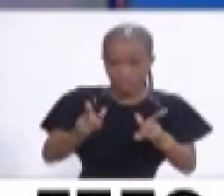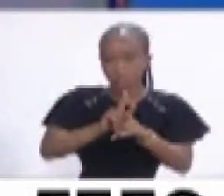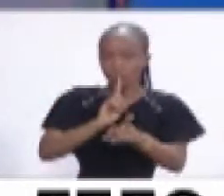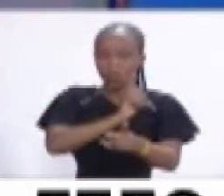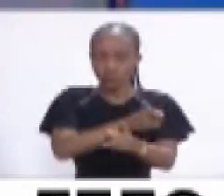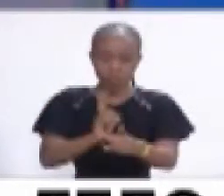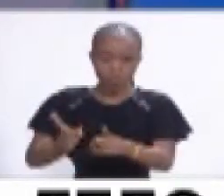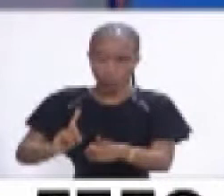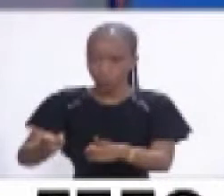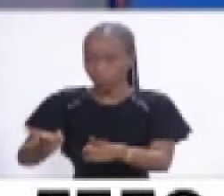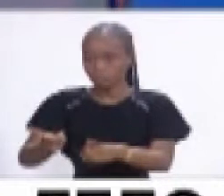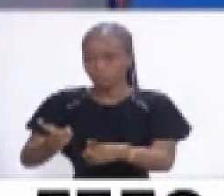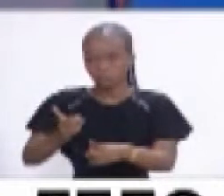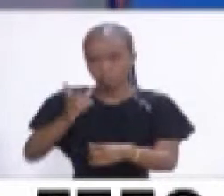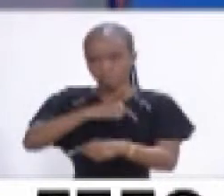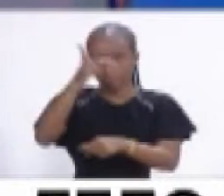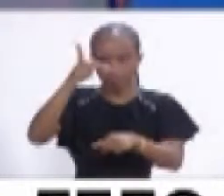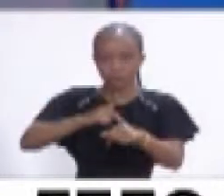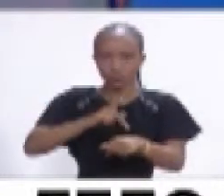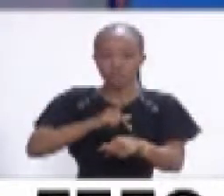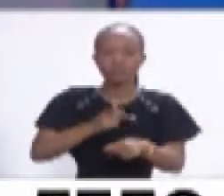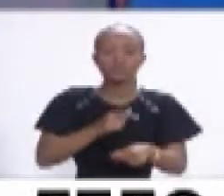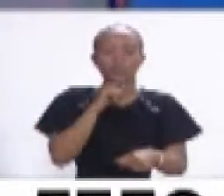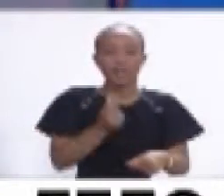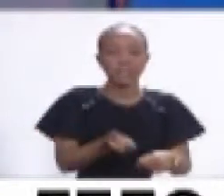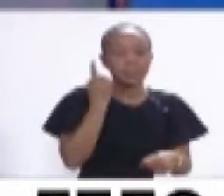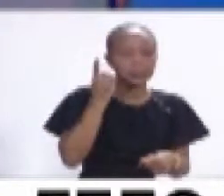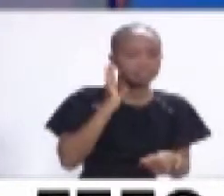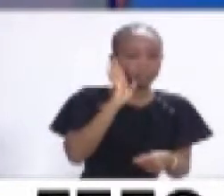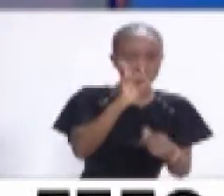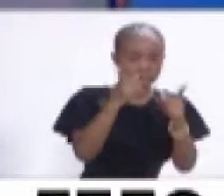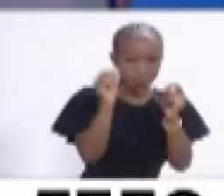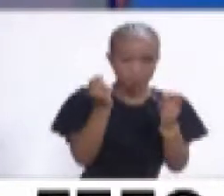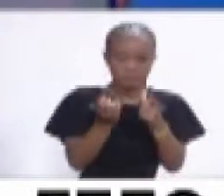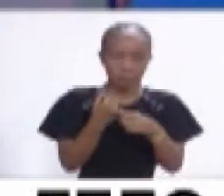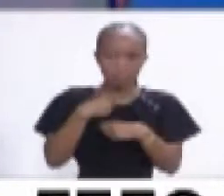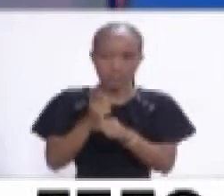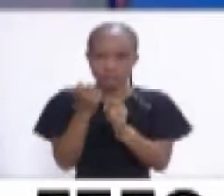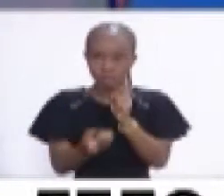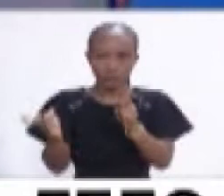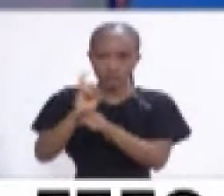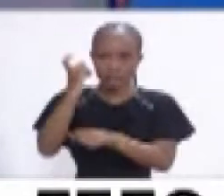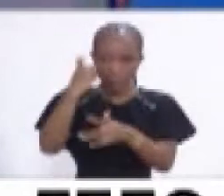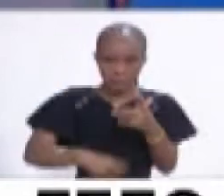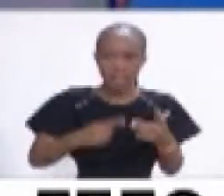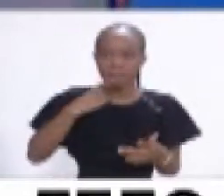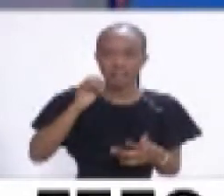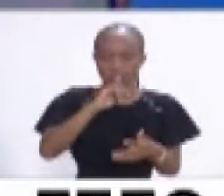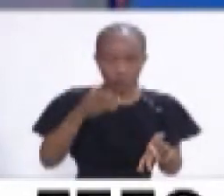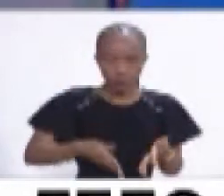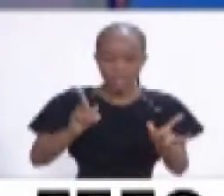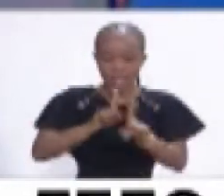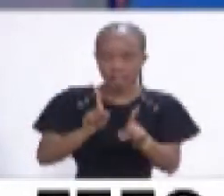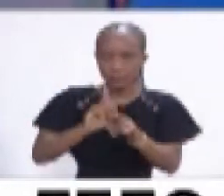warned school heads from misreading his statements to create additional levies to parents, terming such move as